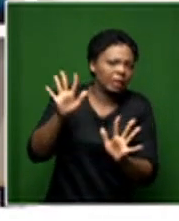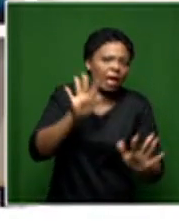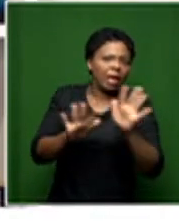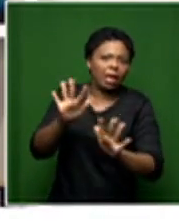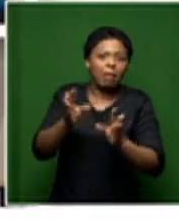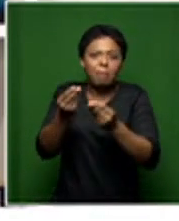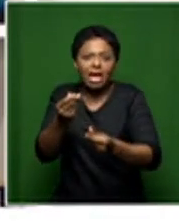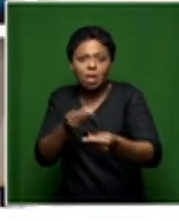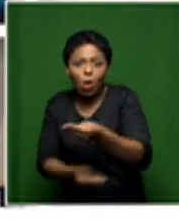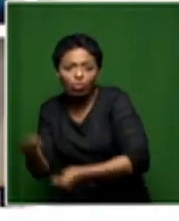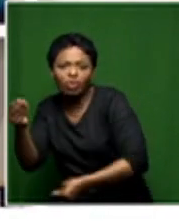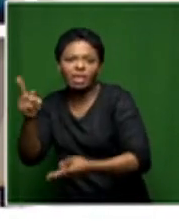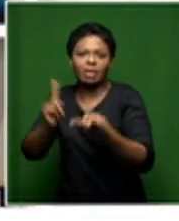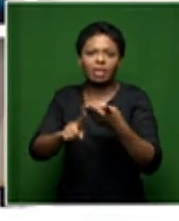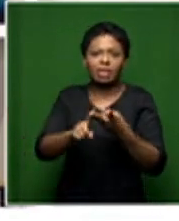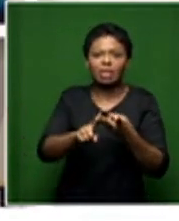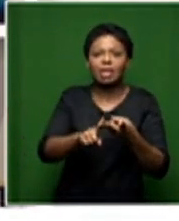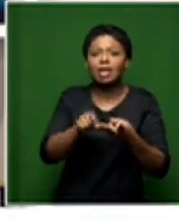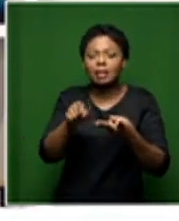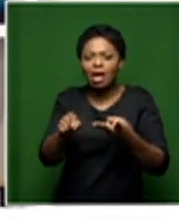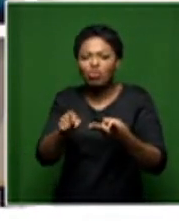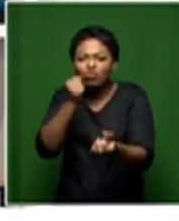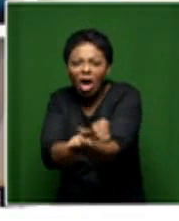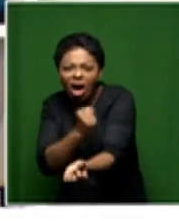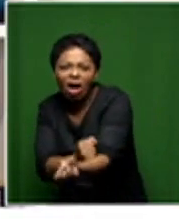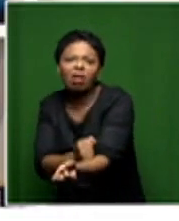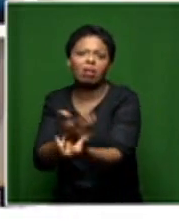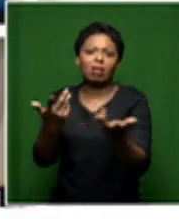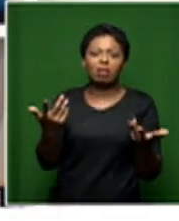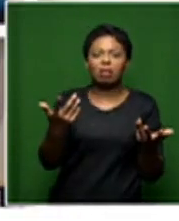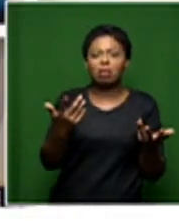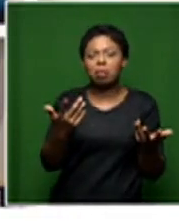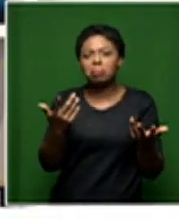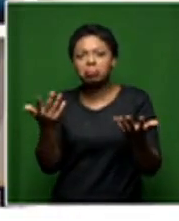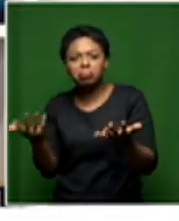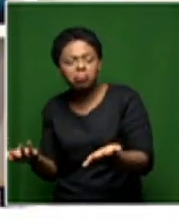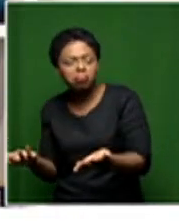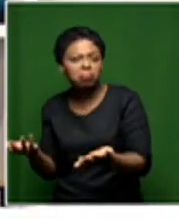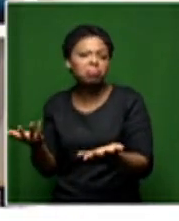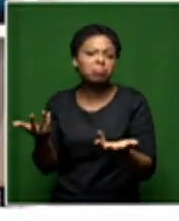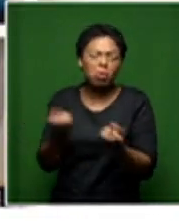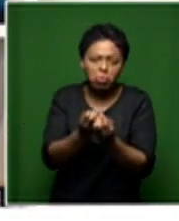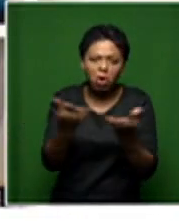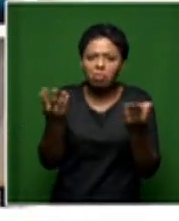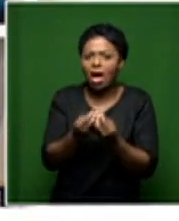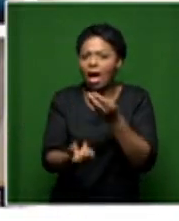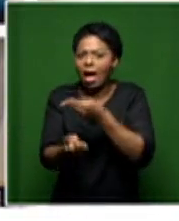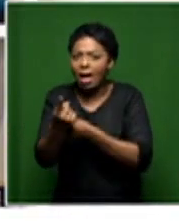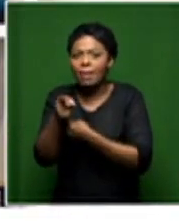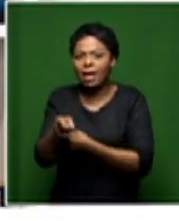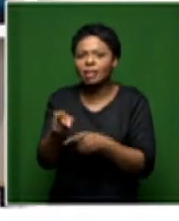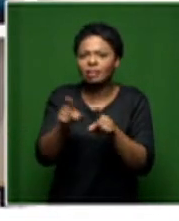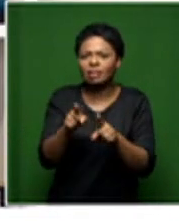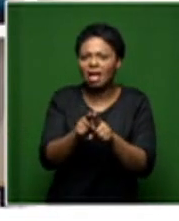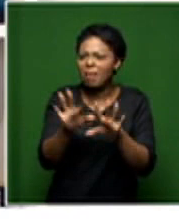laundering, whether it be drugs, whether it would be illegal dealings with other people. So